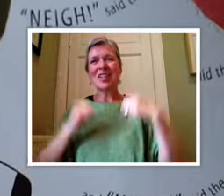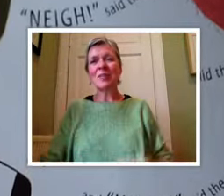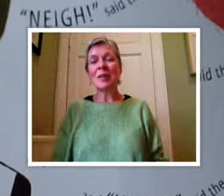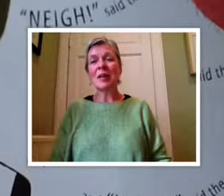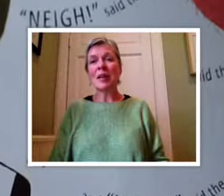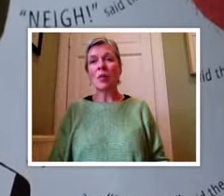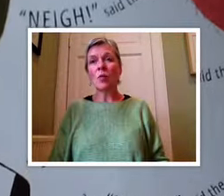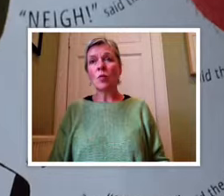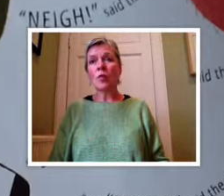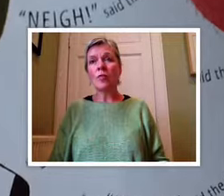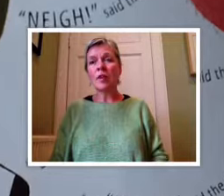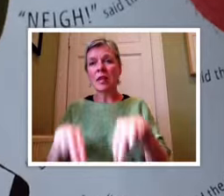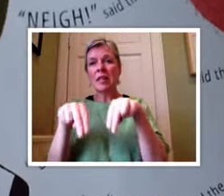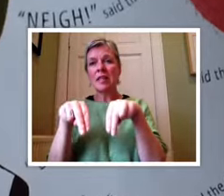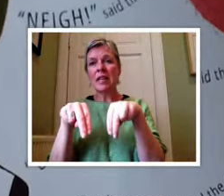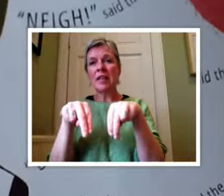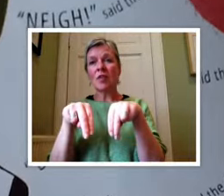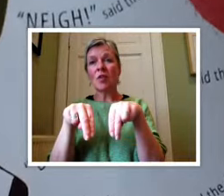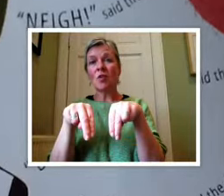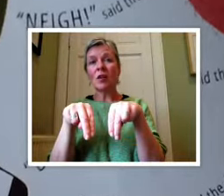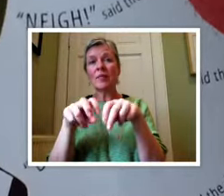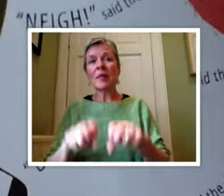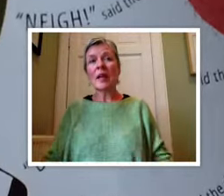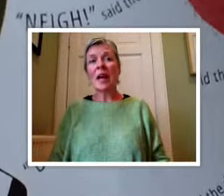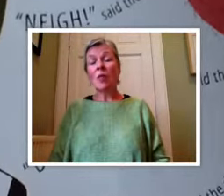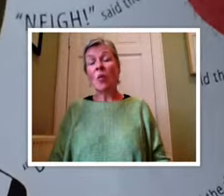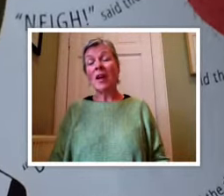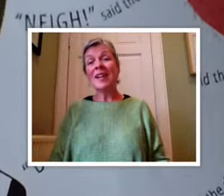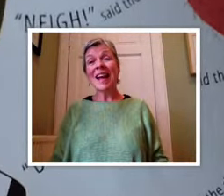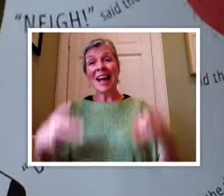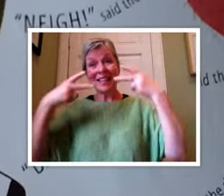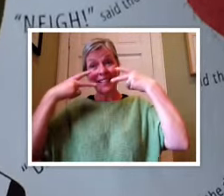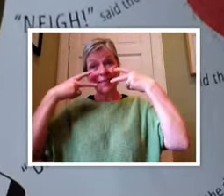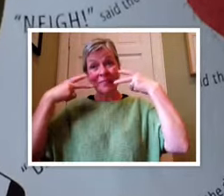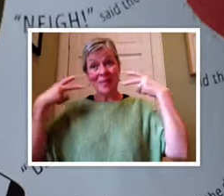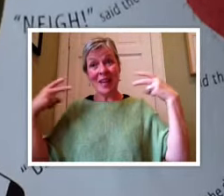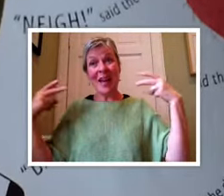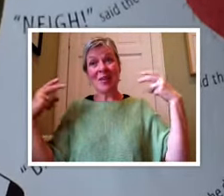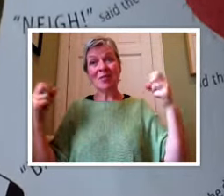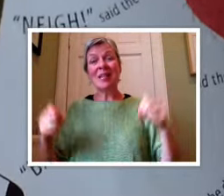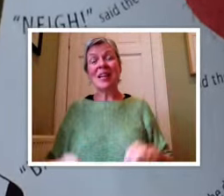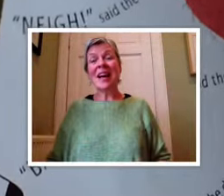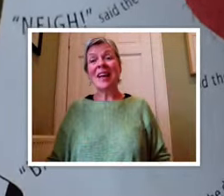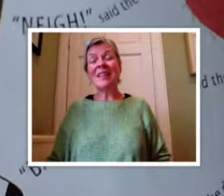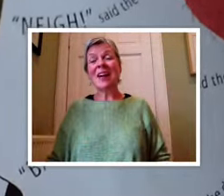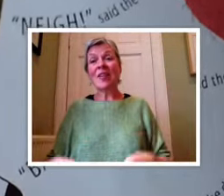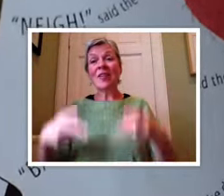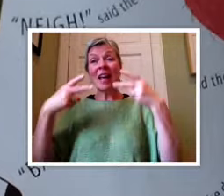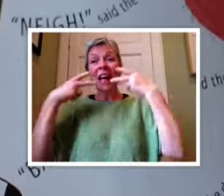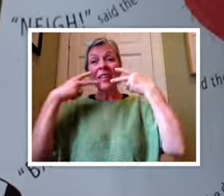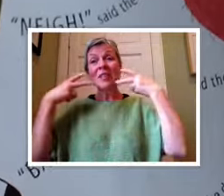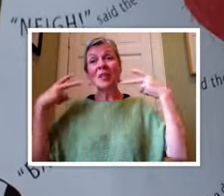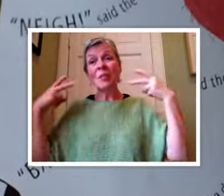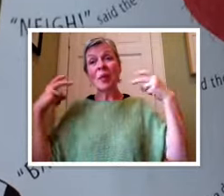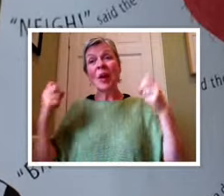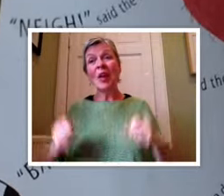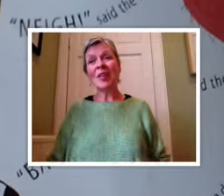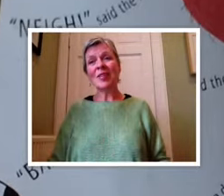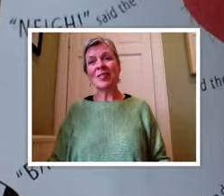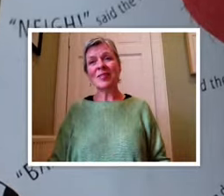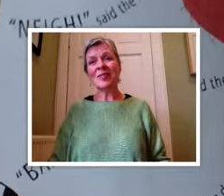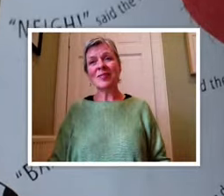said the sheep. Woof, said the dog. One cat meowed and the other cat